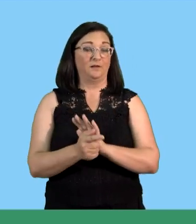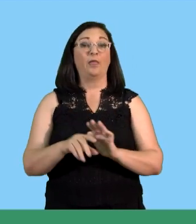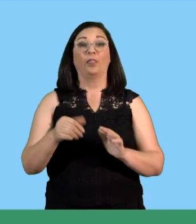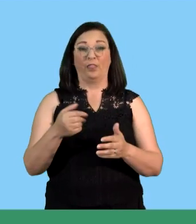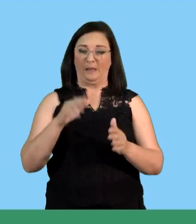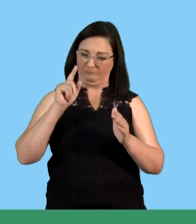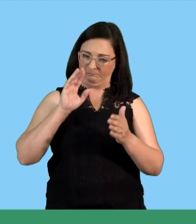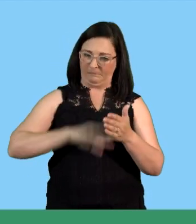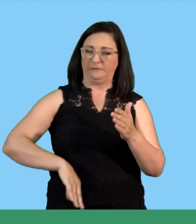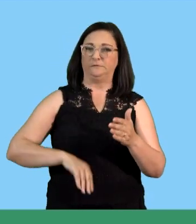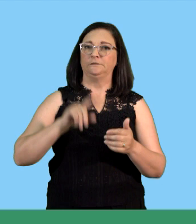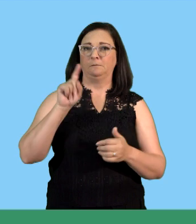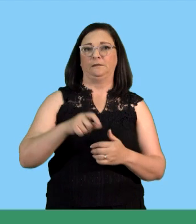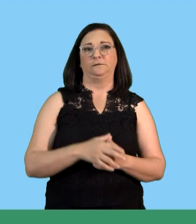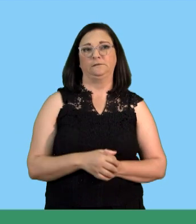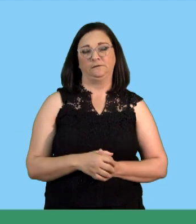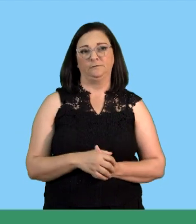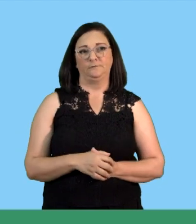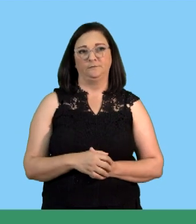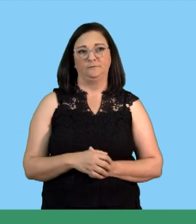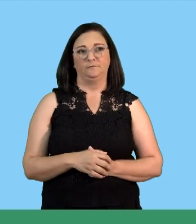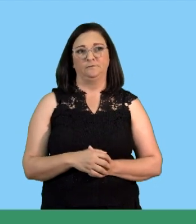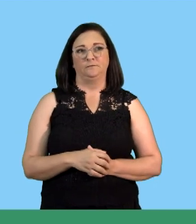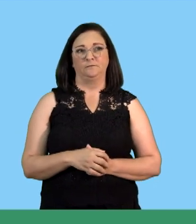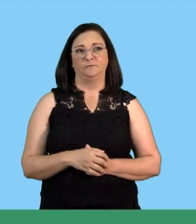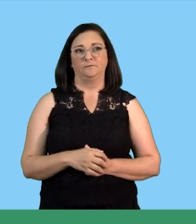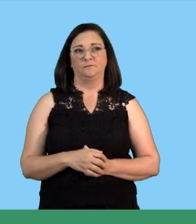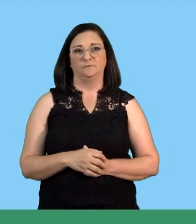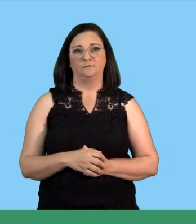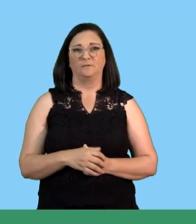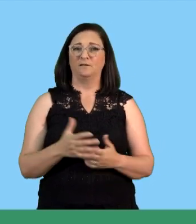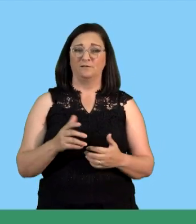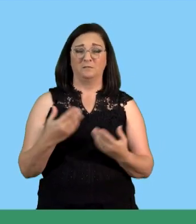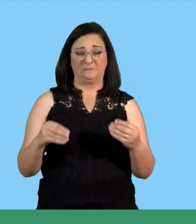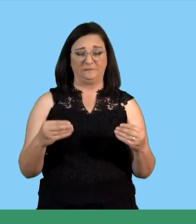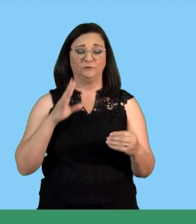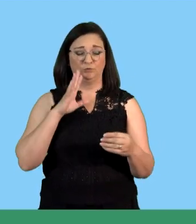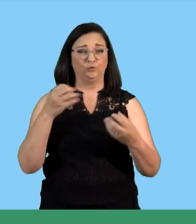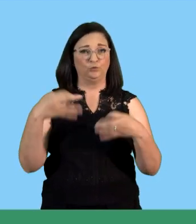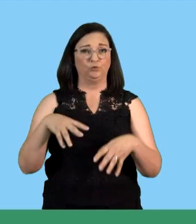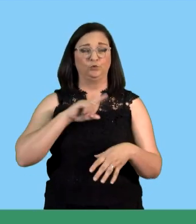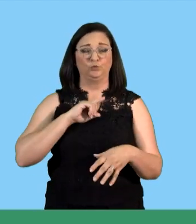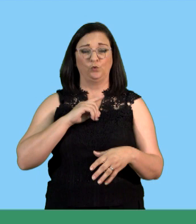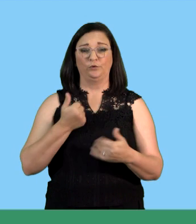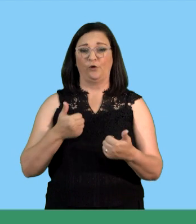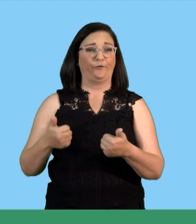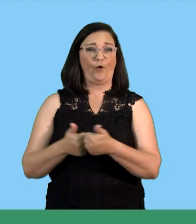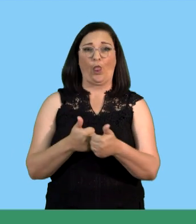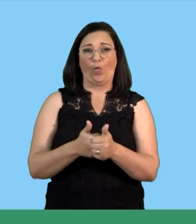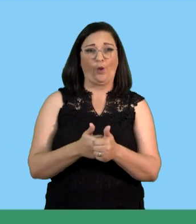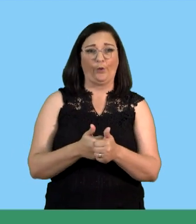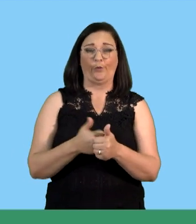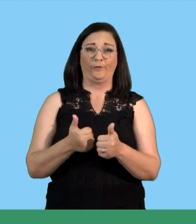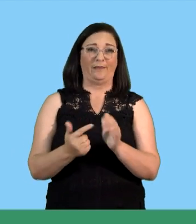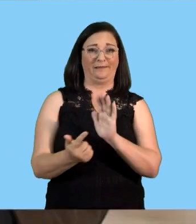going to happen? There should be penalties or punishment that is going to be imposed on our business because we are not compliant, we're not following